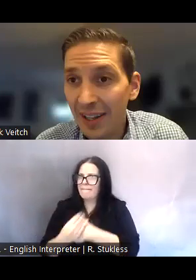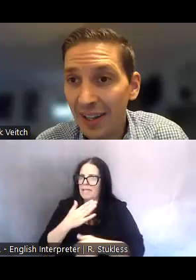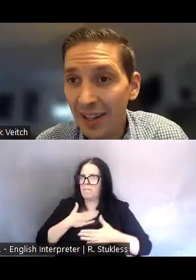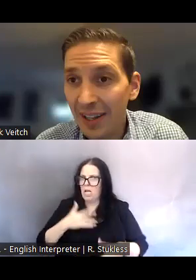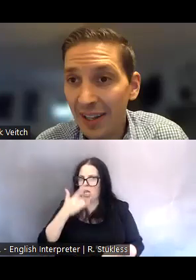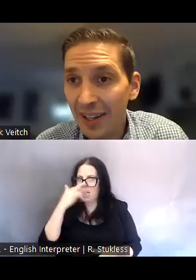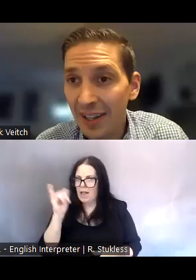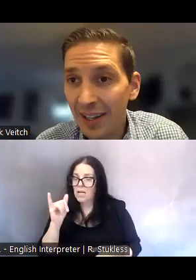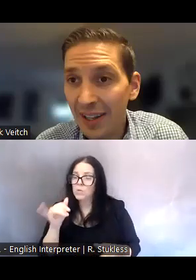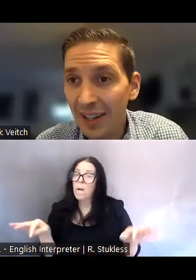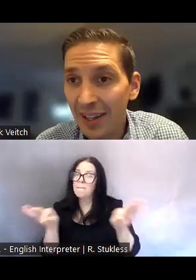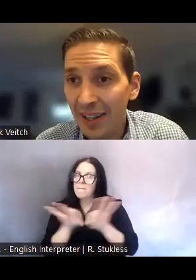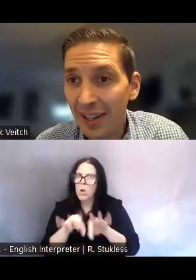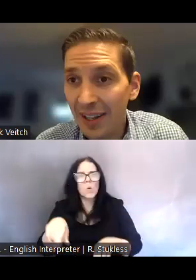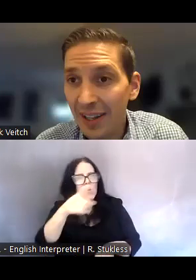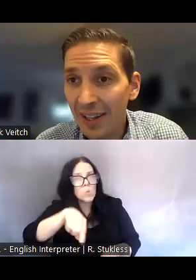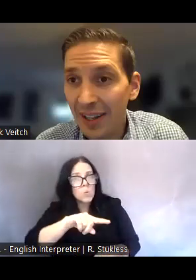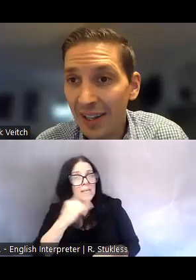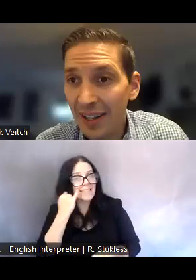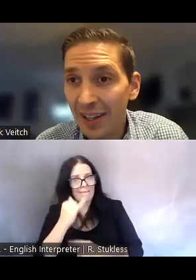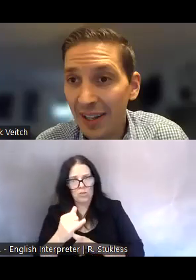drink responsibly.